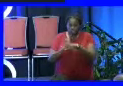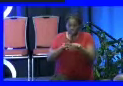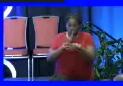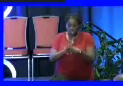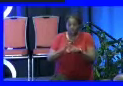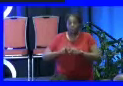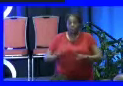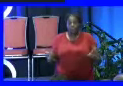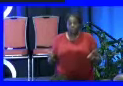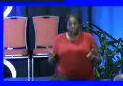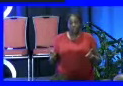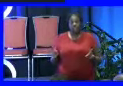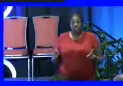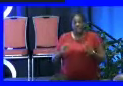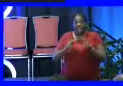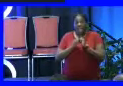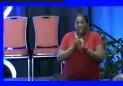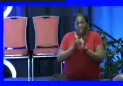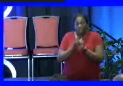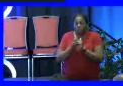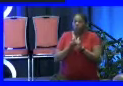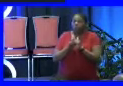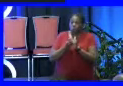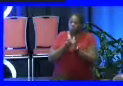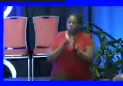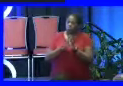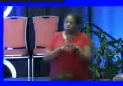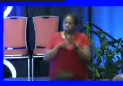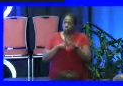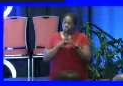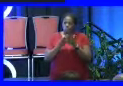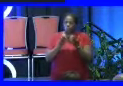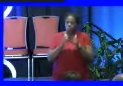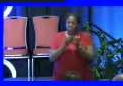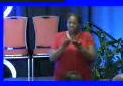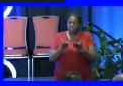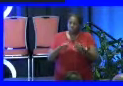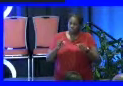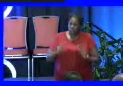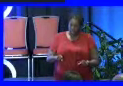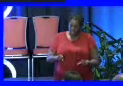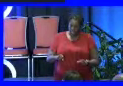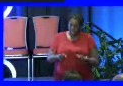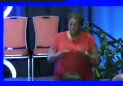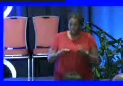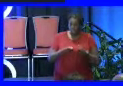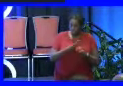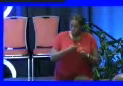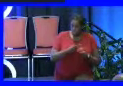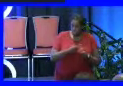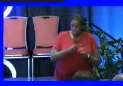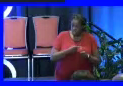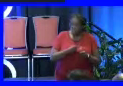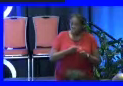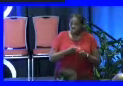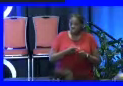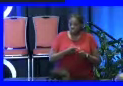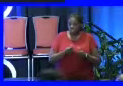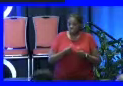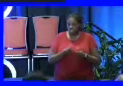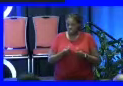But the way we try to go about it's like, well, let's just start off with what we can first. I'm just trying to